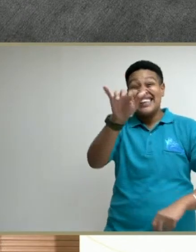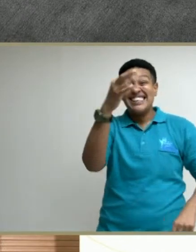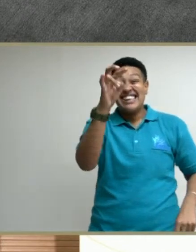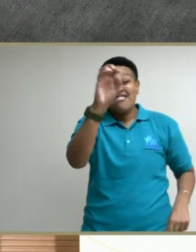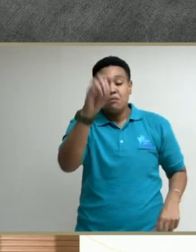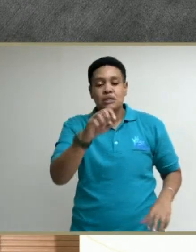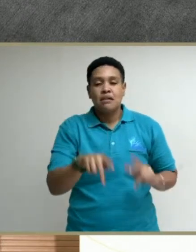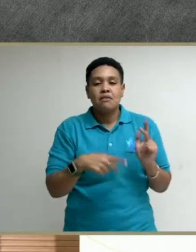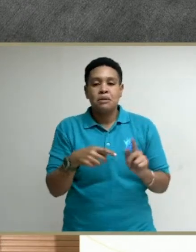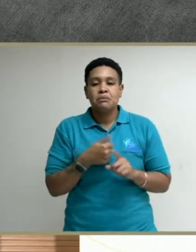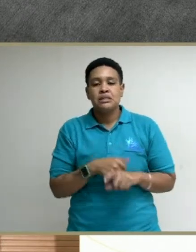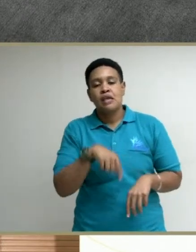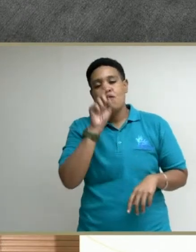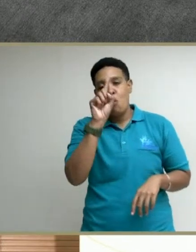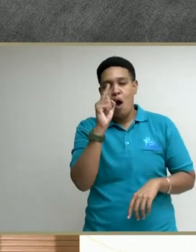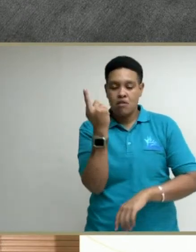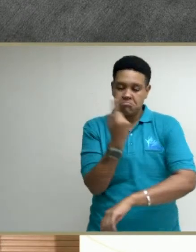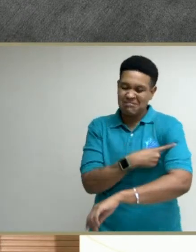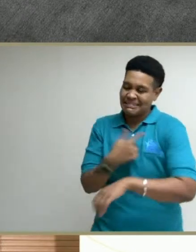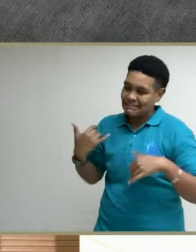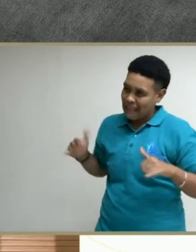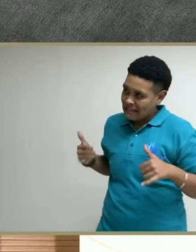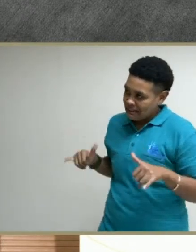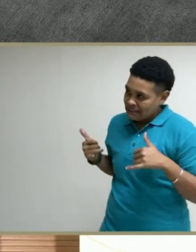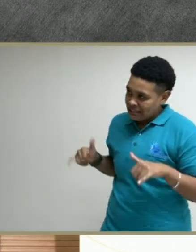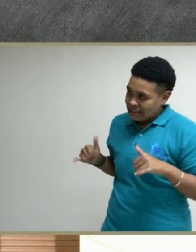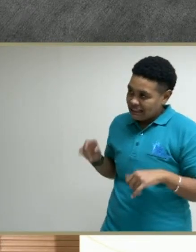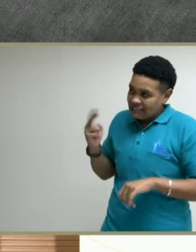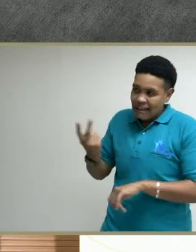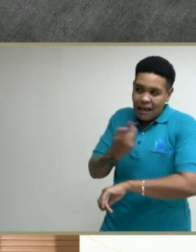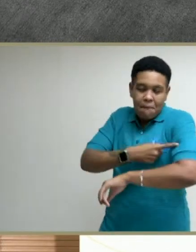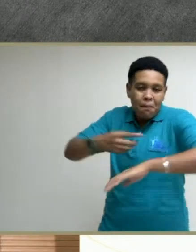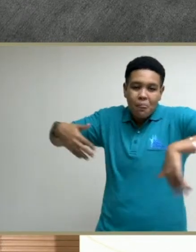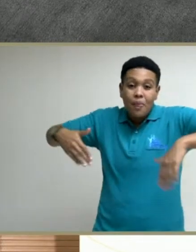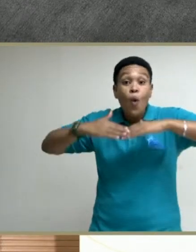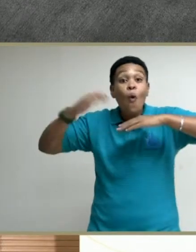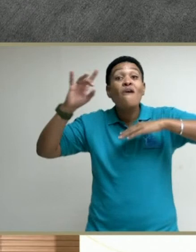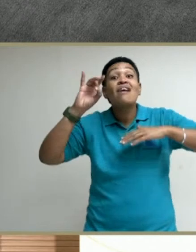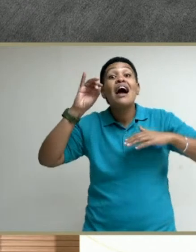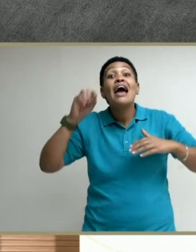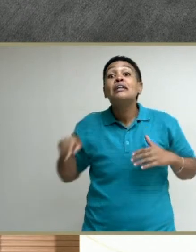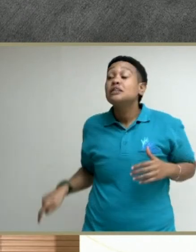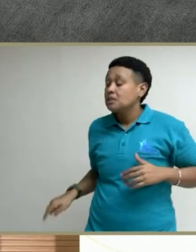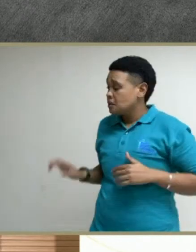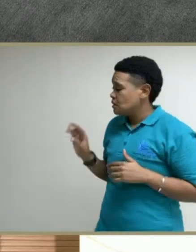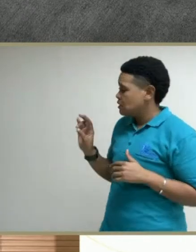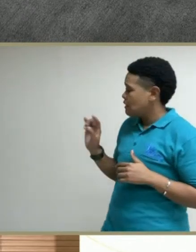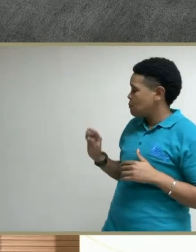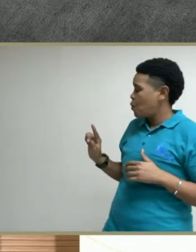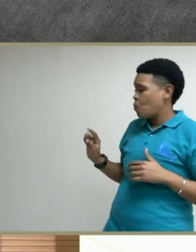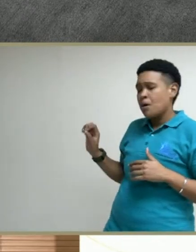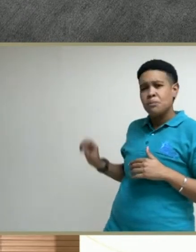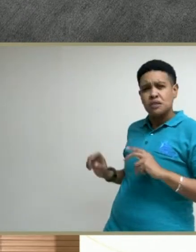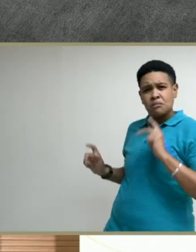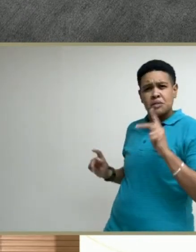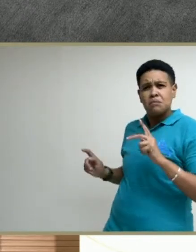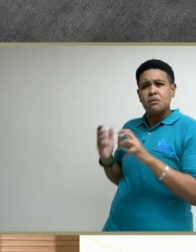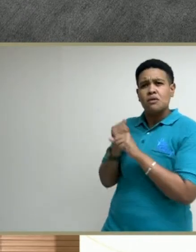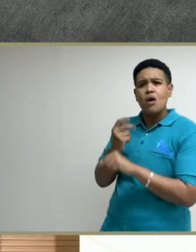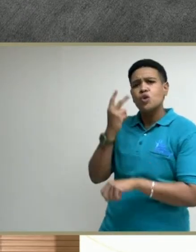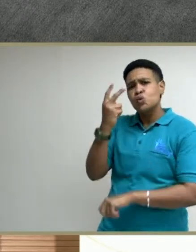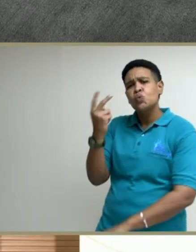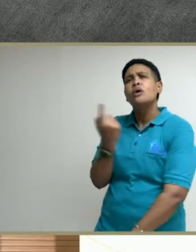of persons 1 dose still. Over 80 age group, 7.1% of persons would have gotten